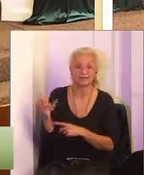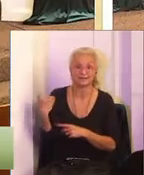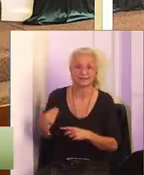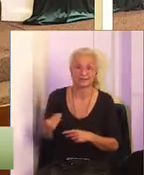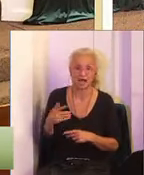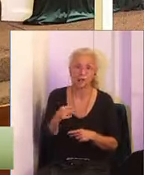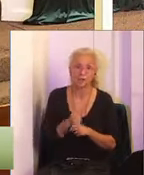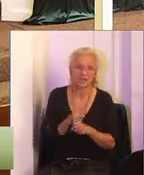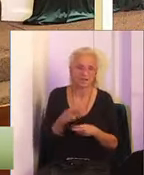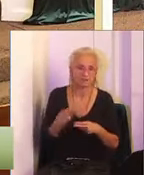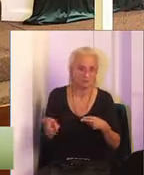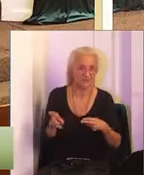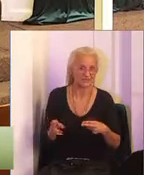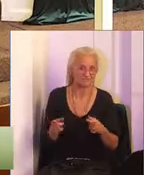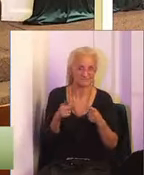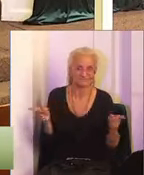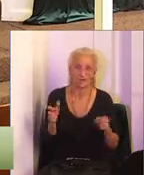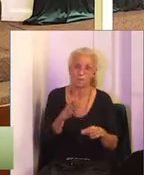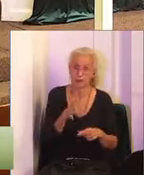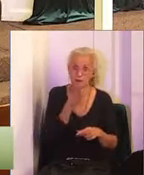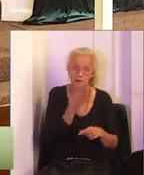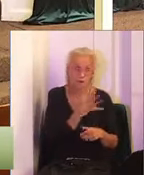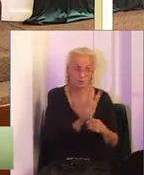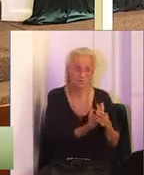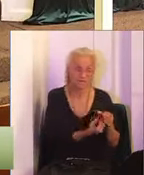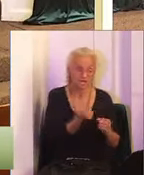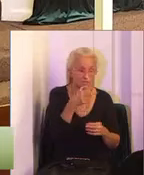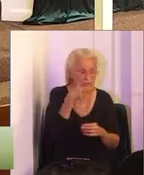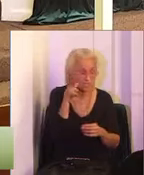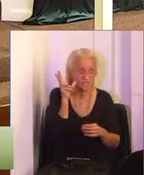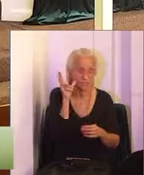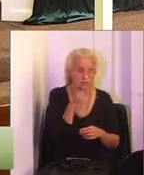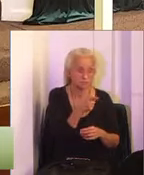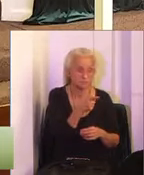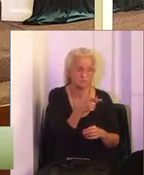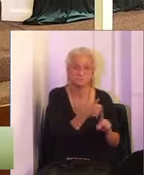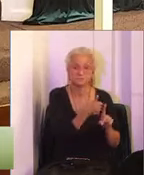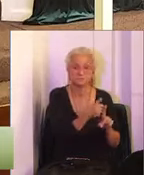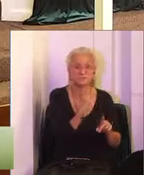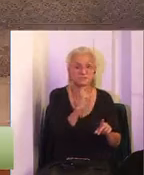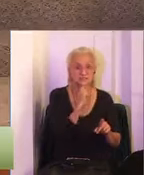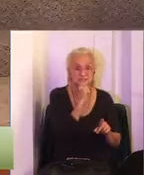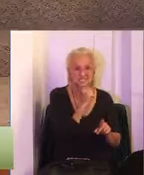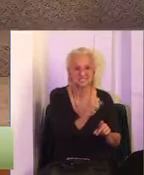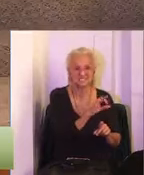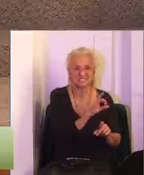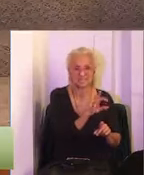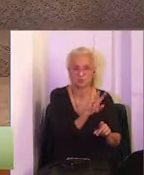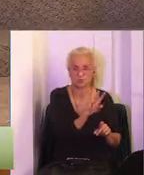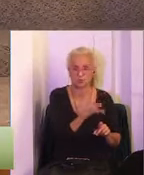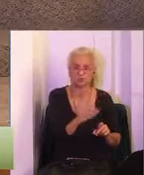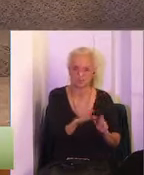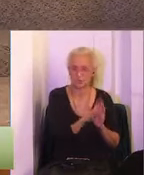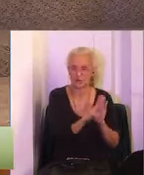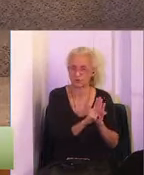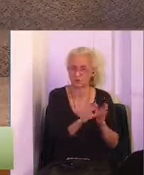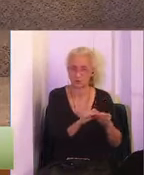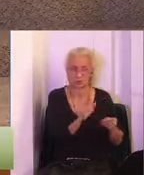I'll make this fast. My mom died 2 days ago. She was 94. The backstory